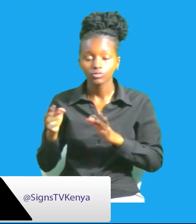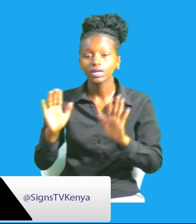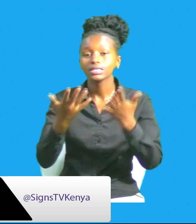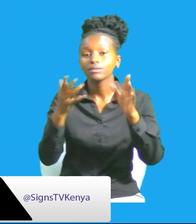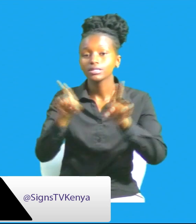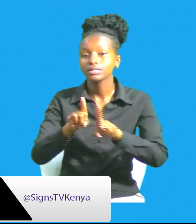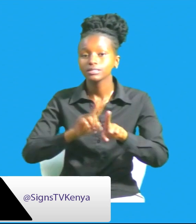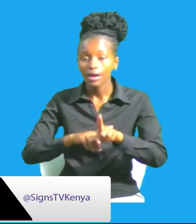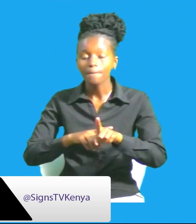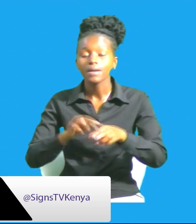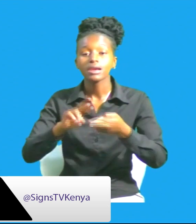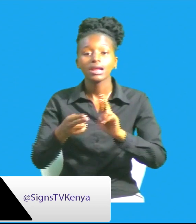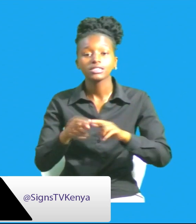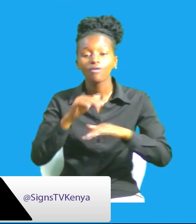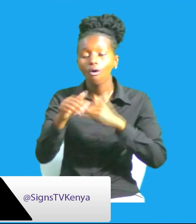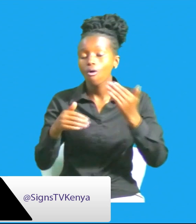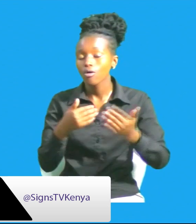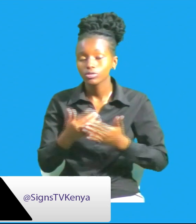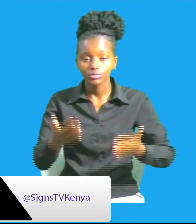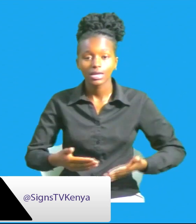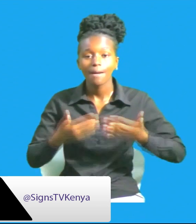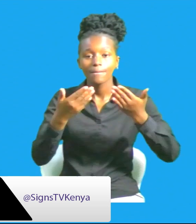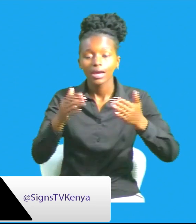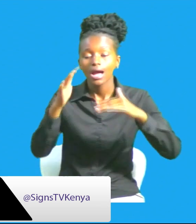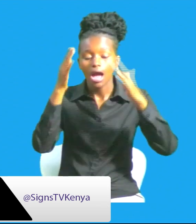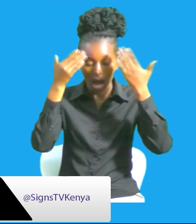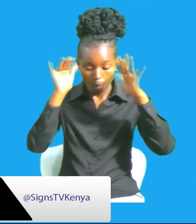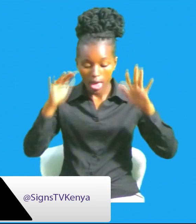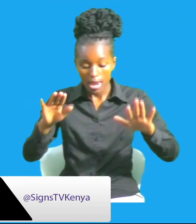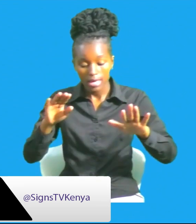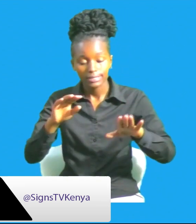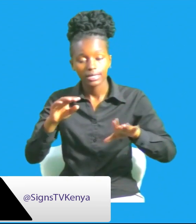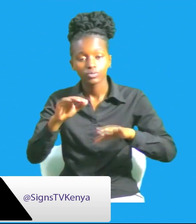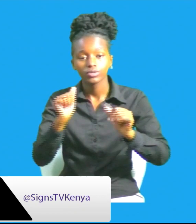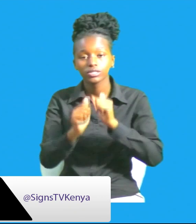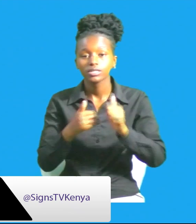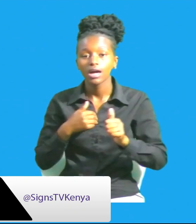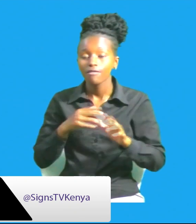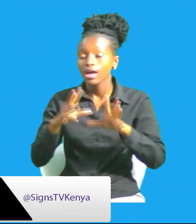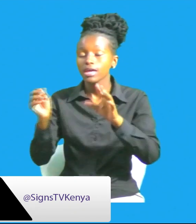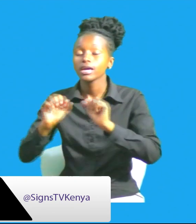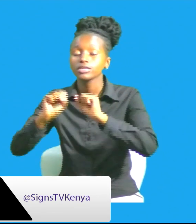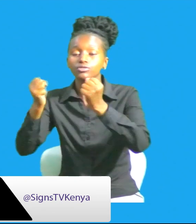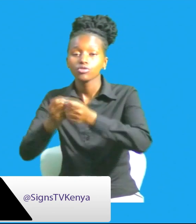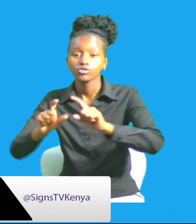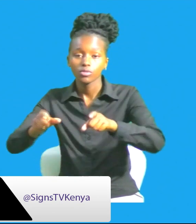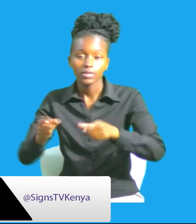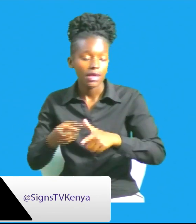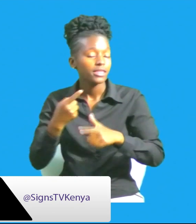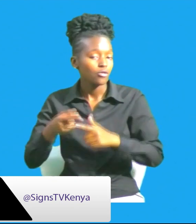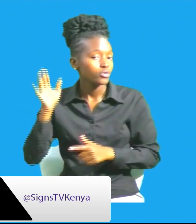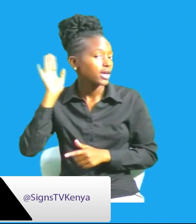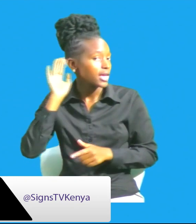we bring all the awareness that you need to know about autism. So please stay tuned to our social media pages, that is Science TV, uweze